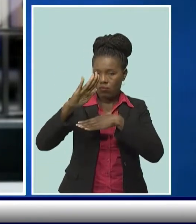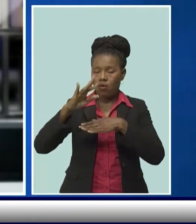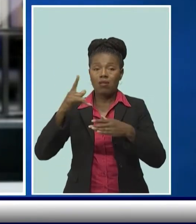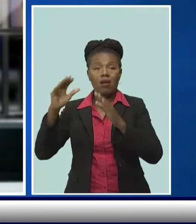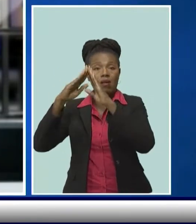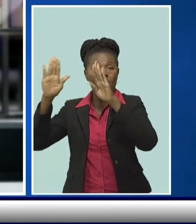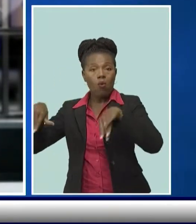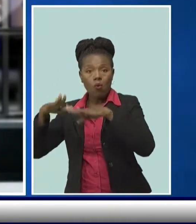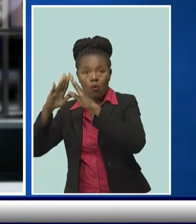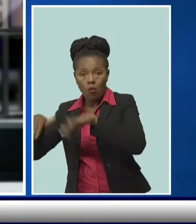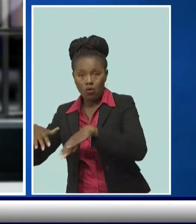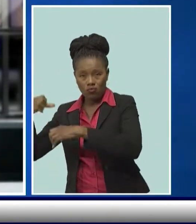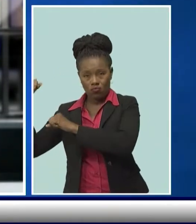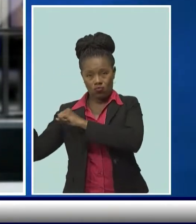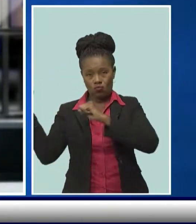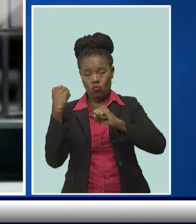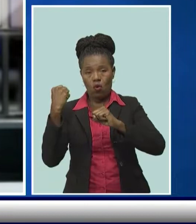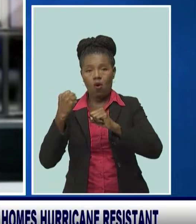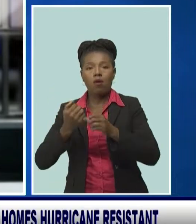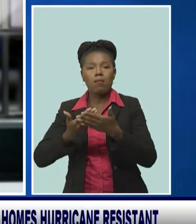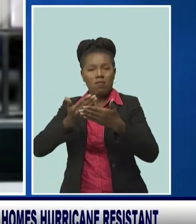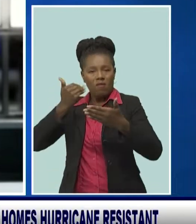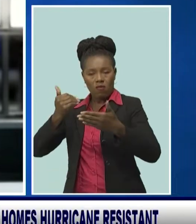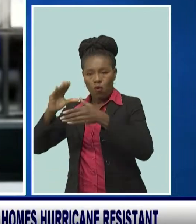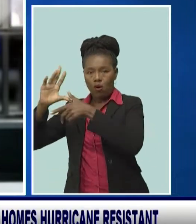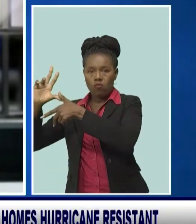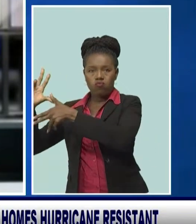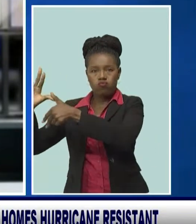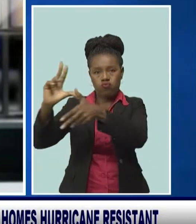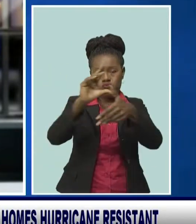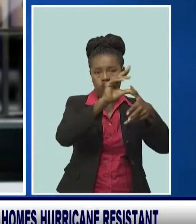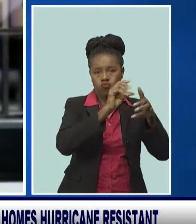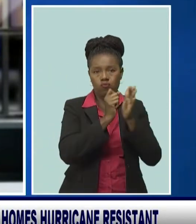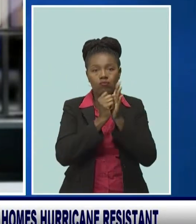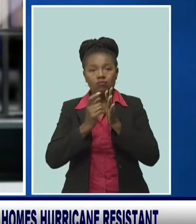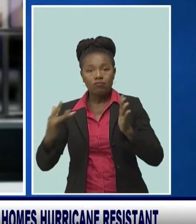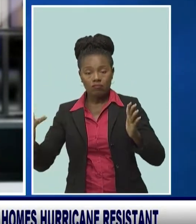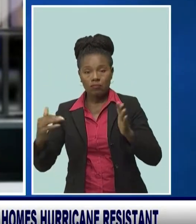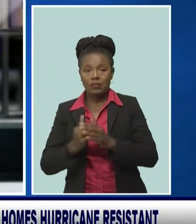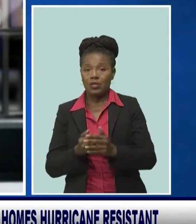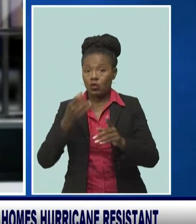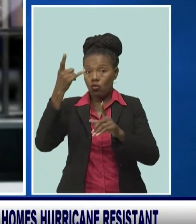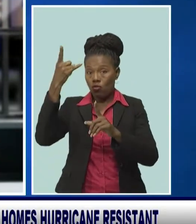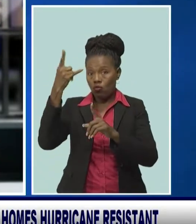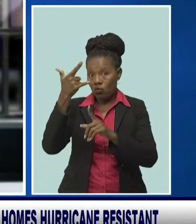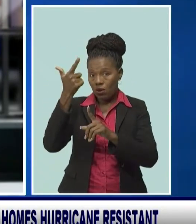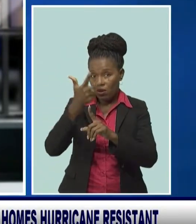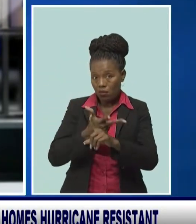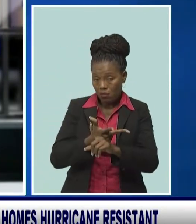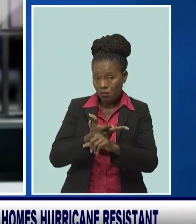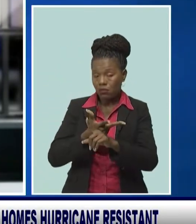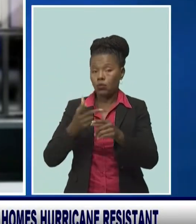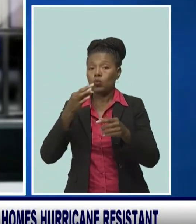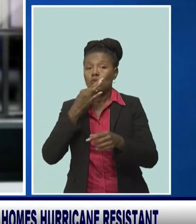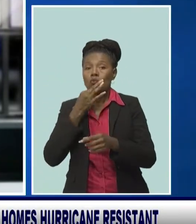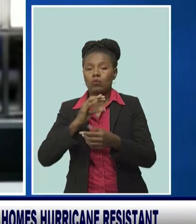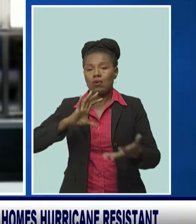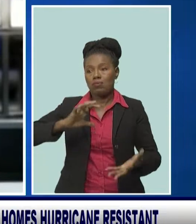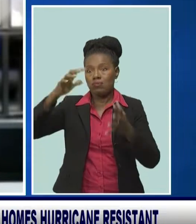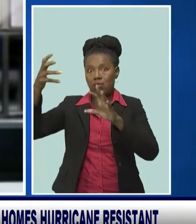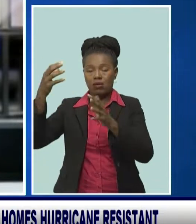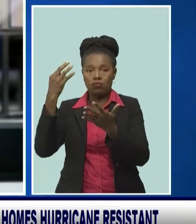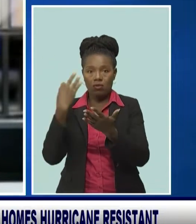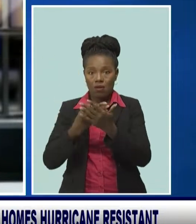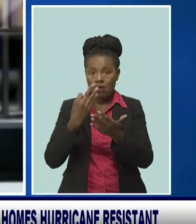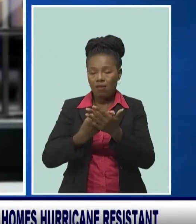storm-resistant ahead of the hurricane season, which begins in 3 months. The money, which is coming from the Catastrophe Fund, will result in